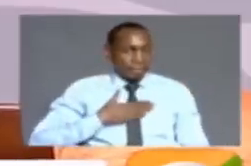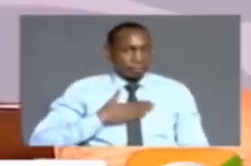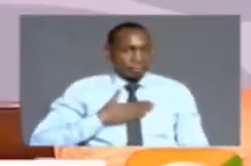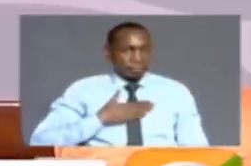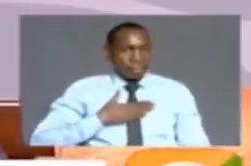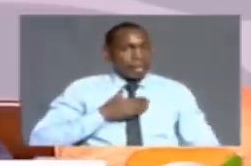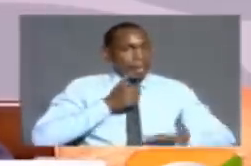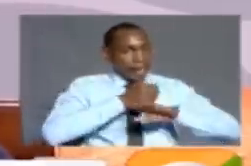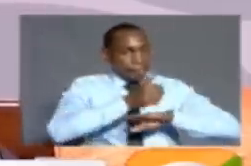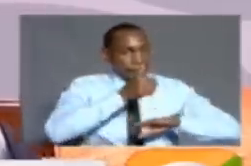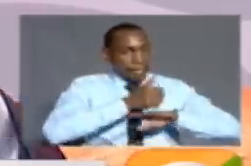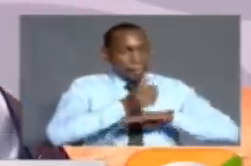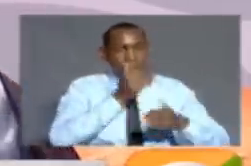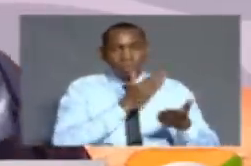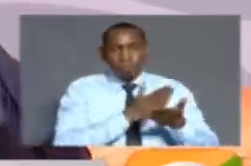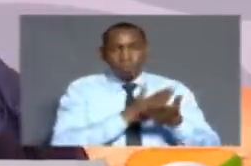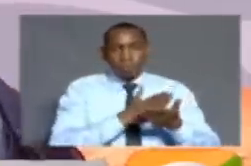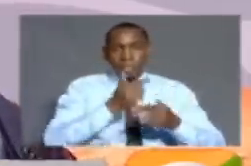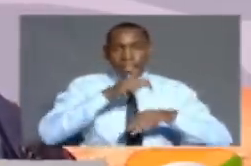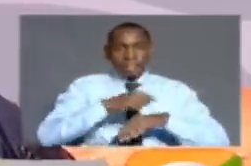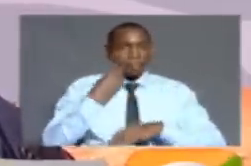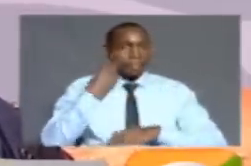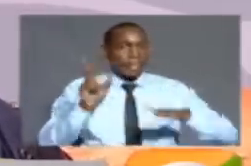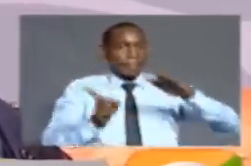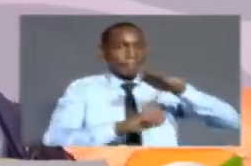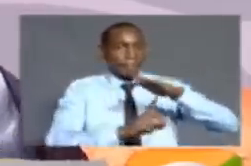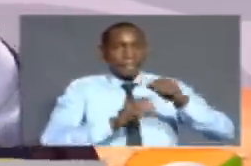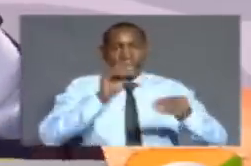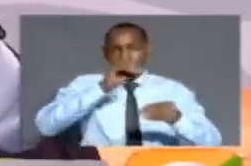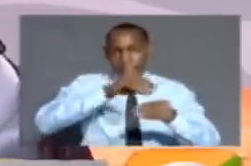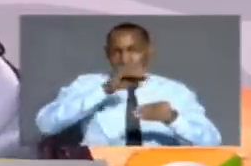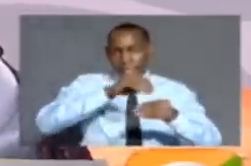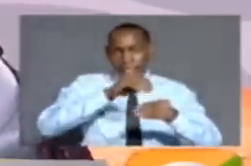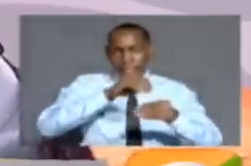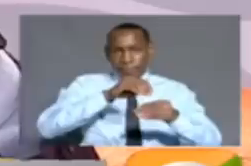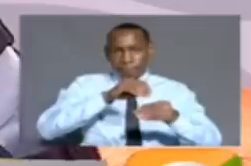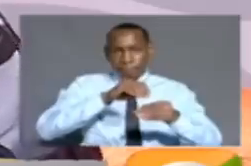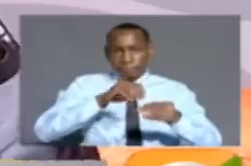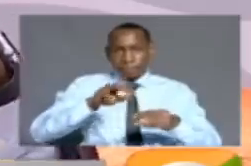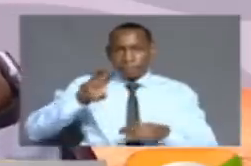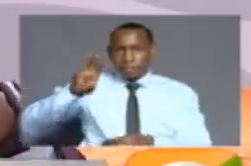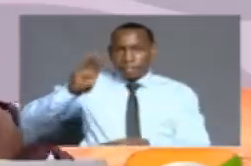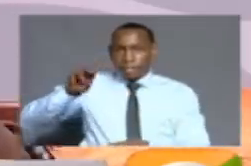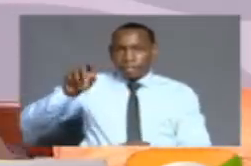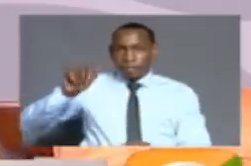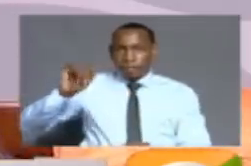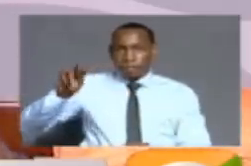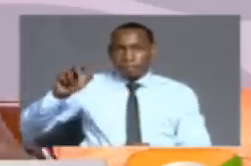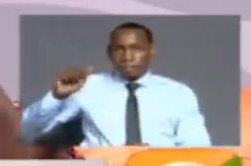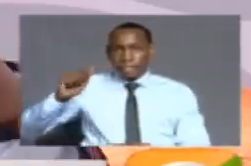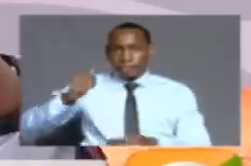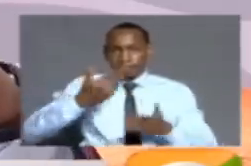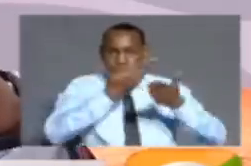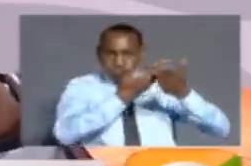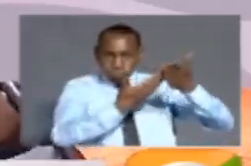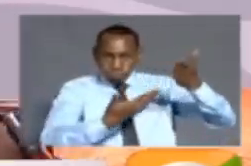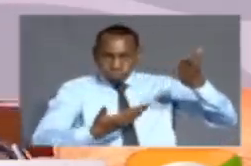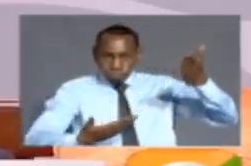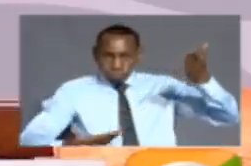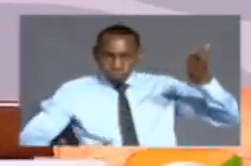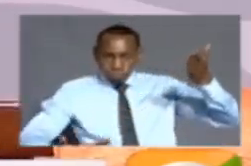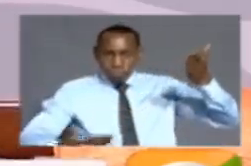abused. When you look at the Ministry of Interior, it is not only Matiang'i. It falls all the way down to